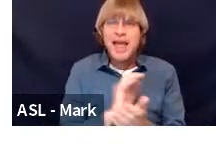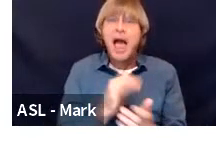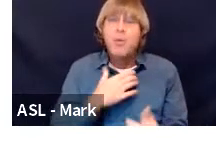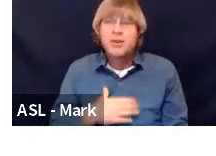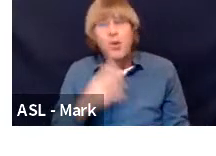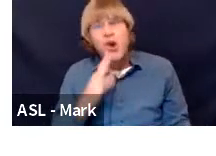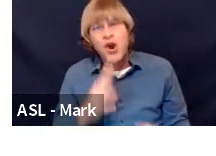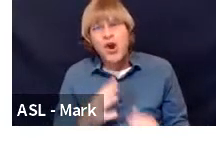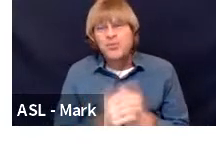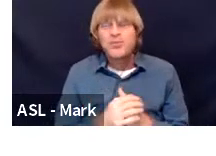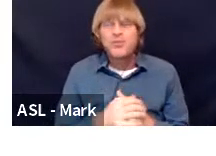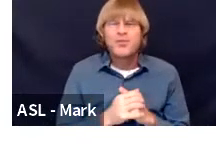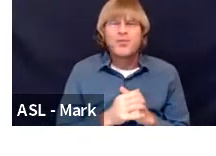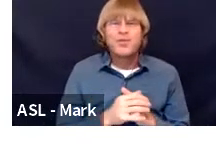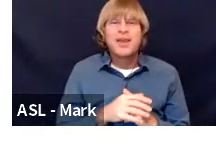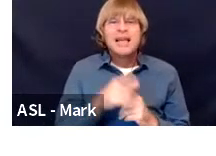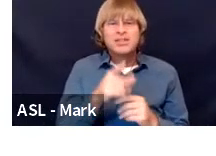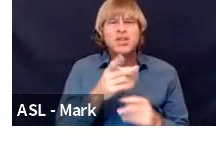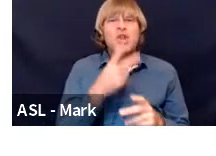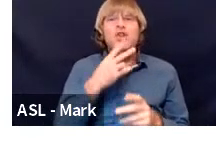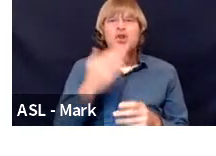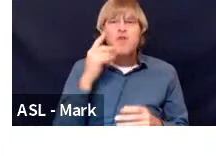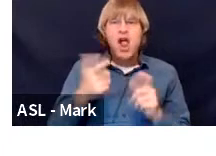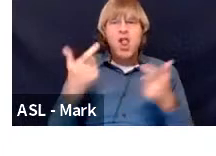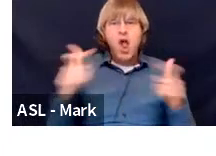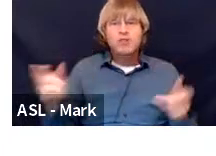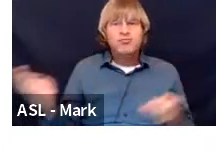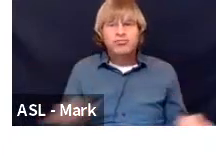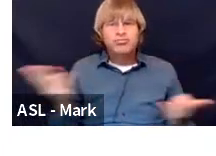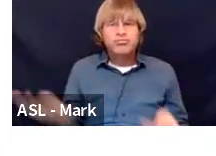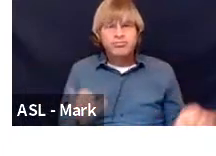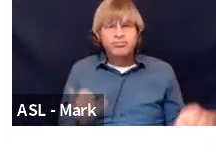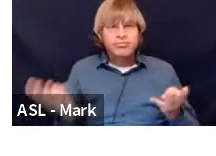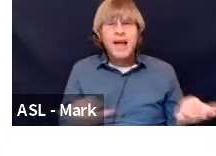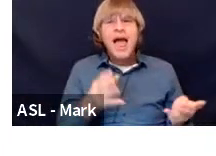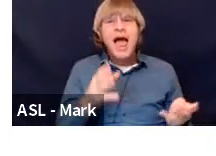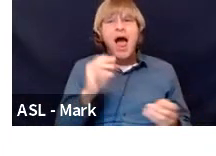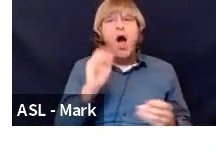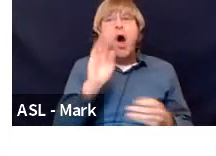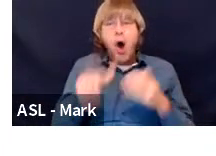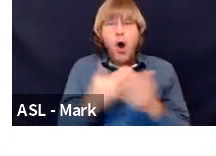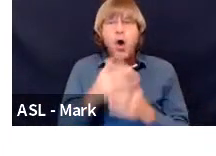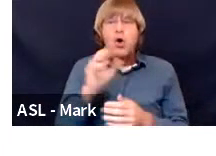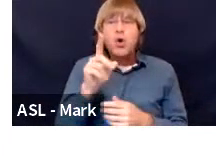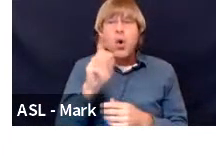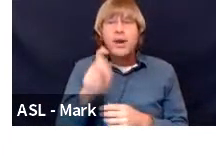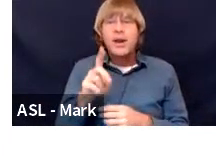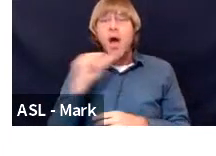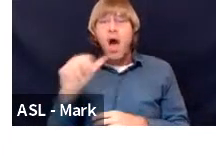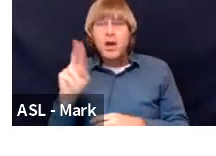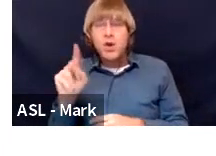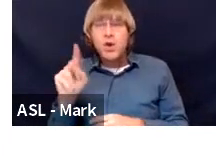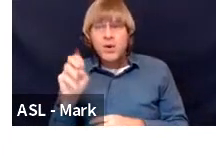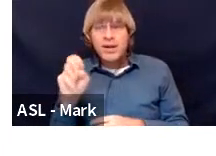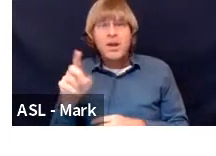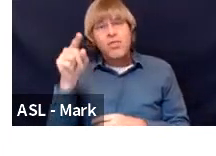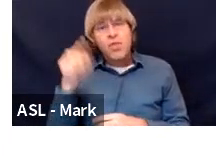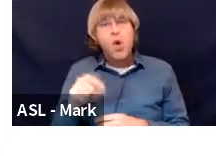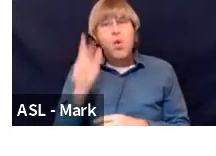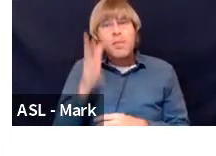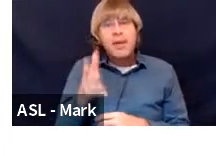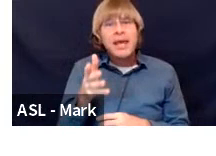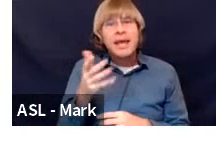were. It's conducive for large runs, and all coated, uncoated, and writing text and cover are going